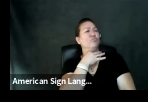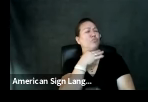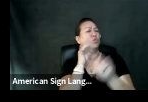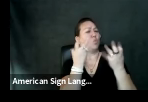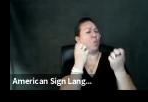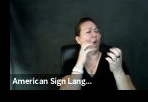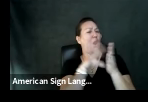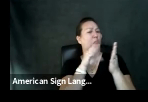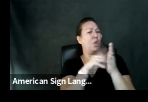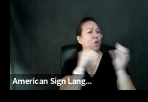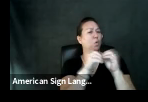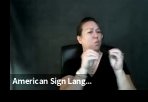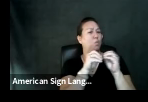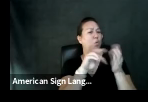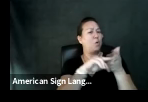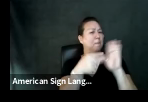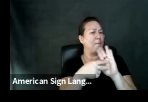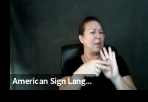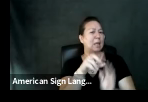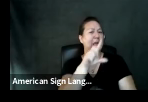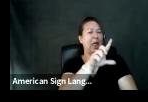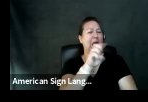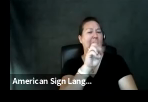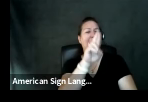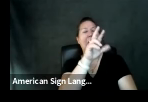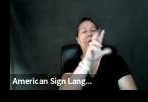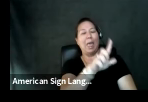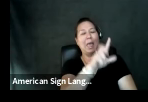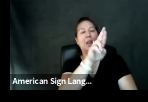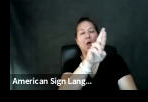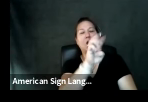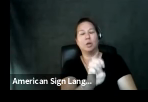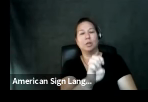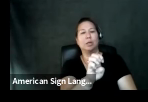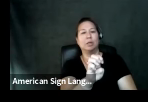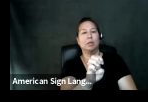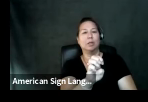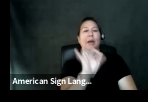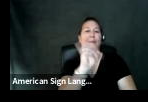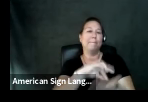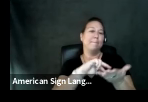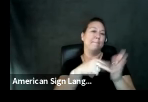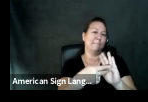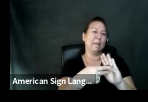about what an LRE could and should look like. And LRE, is Least Restrictive